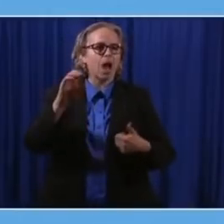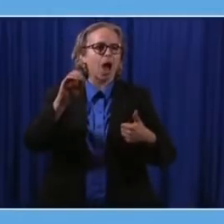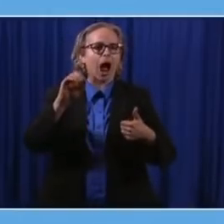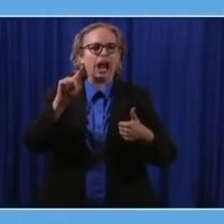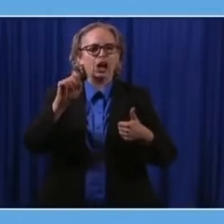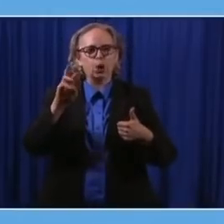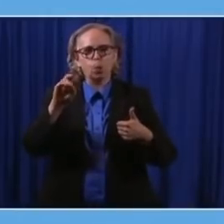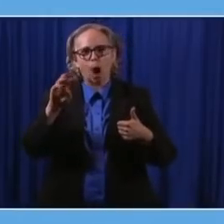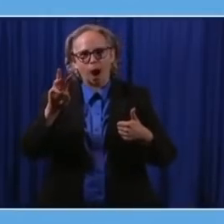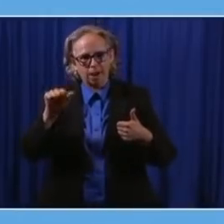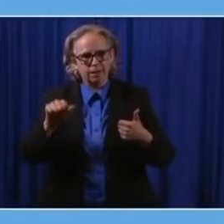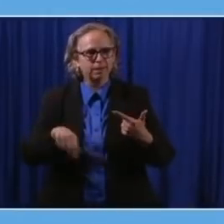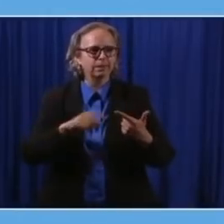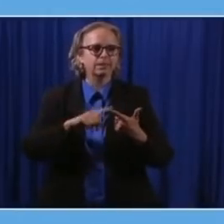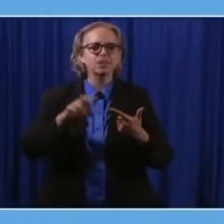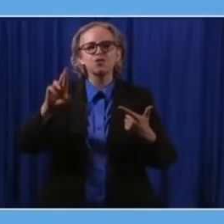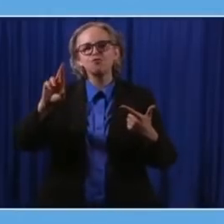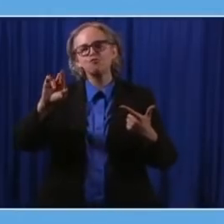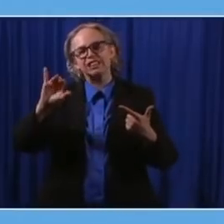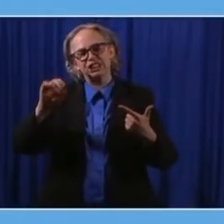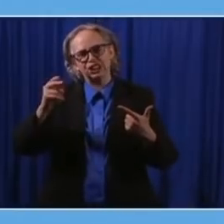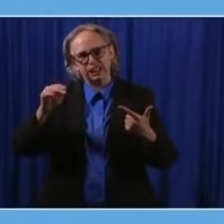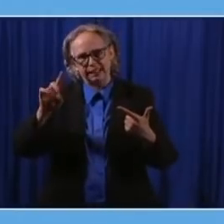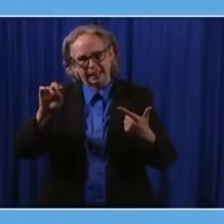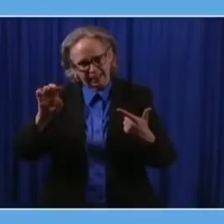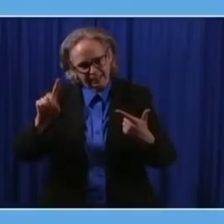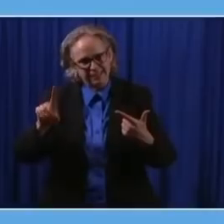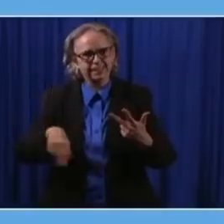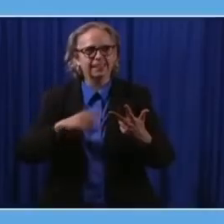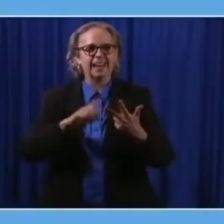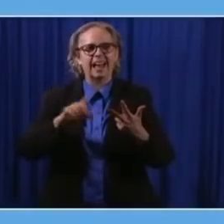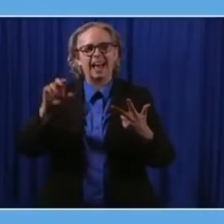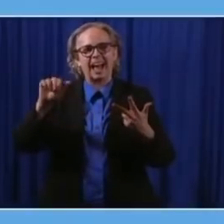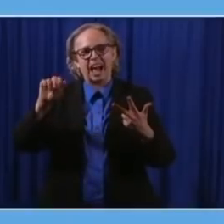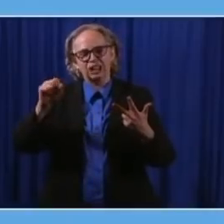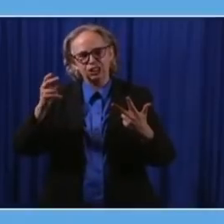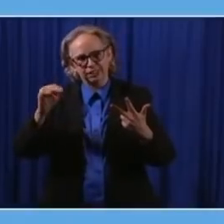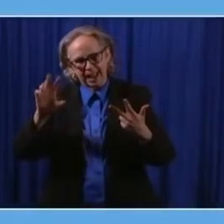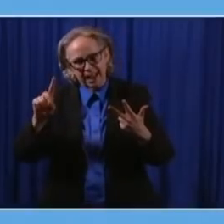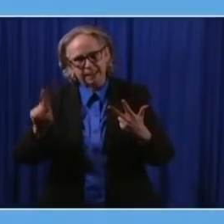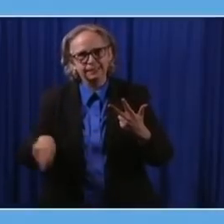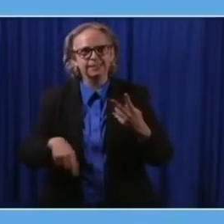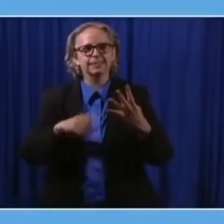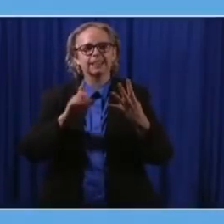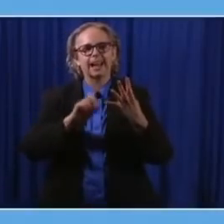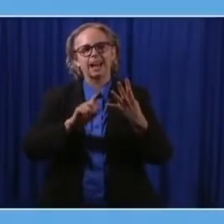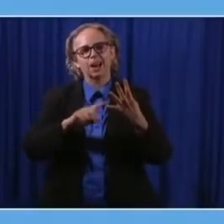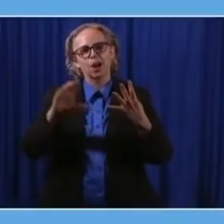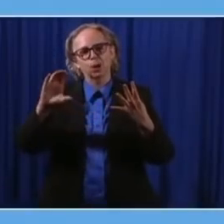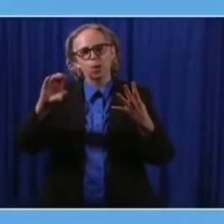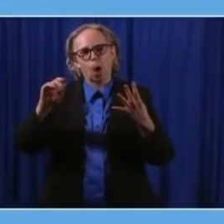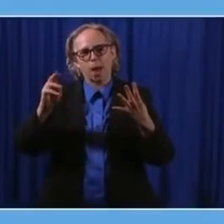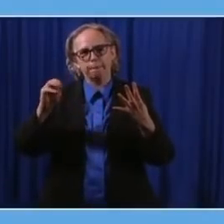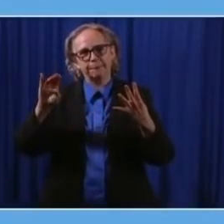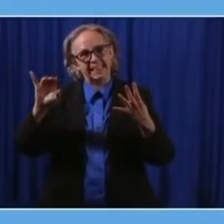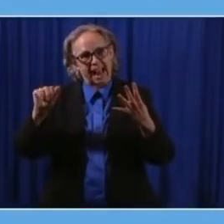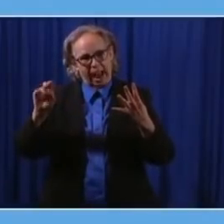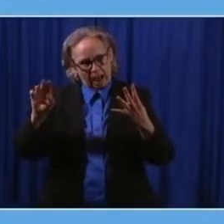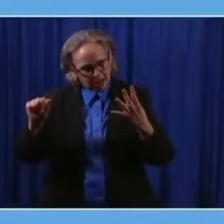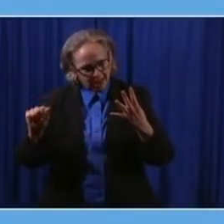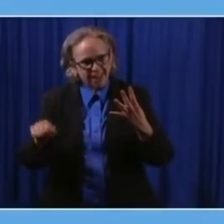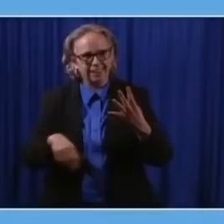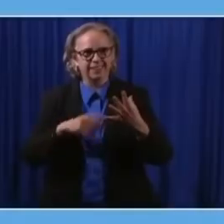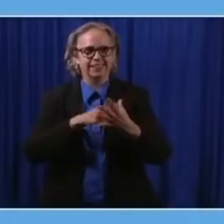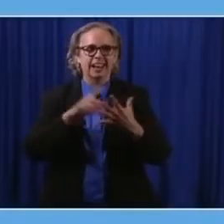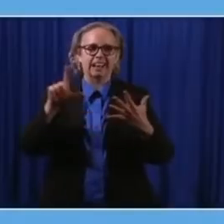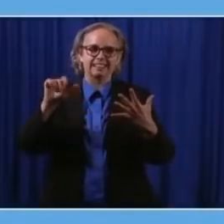Richland, Ashland, Columbiana, Lake, Sandusky, and Seneca counties. And so we're looking for partners.